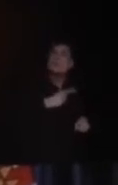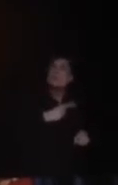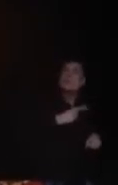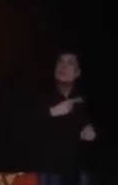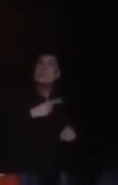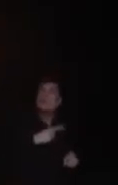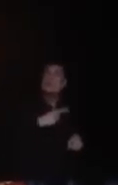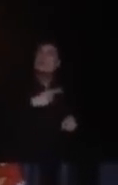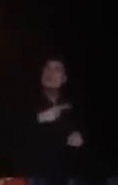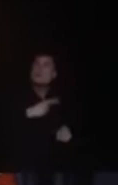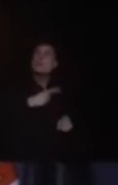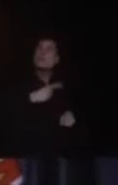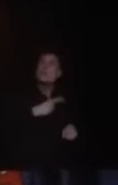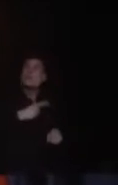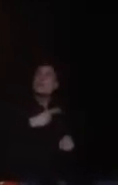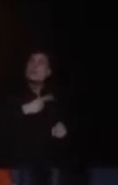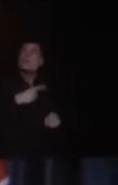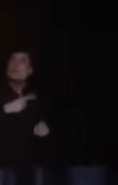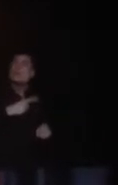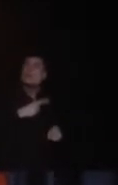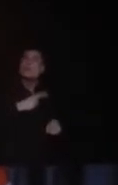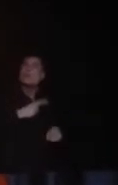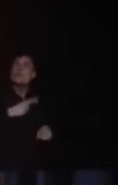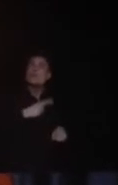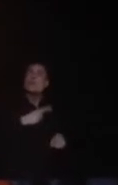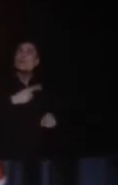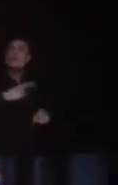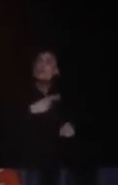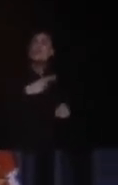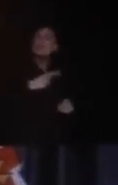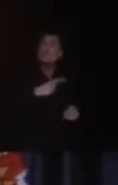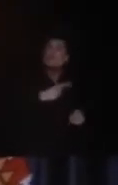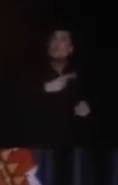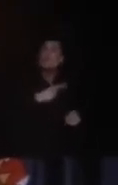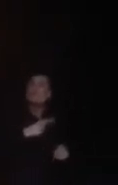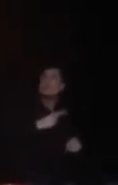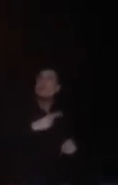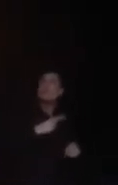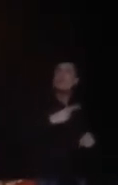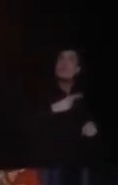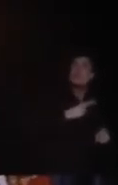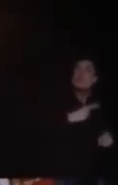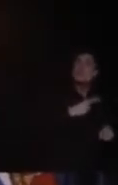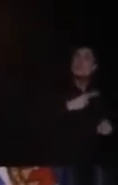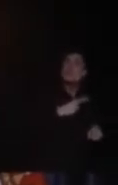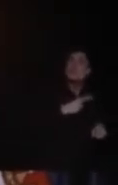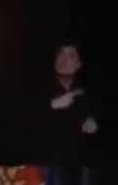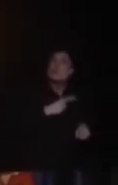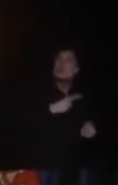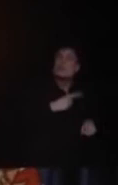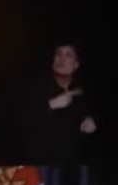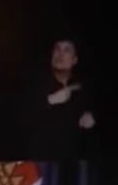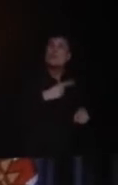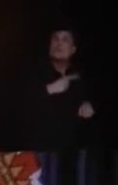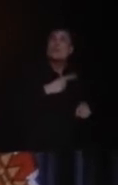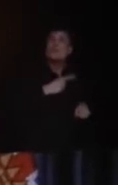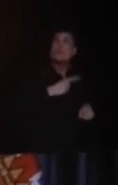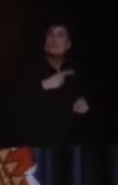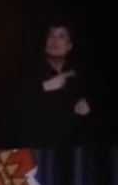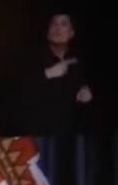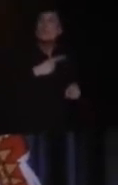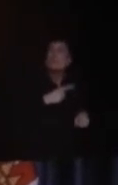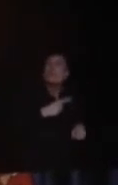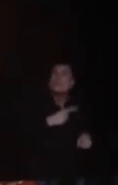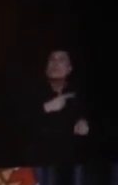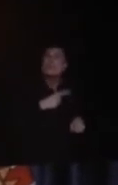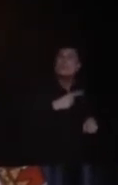witnessed, people in British Columbia, Canada, witnessed seniors crying out for help. How many times did Uncle John cry out for